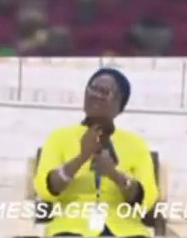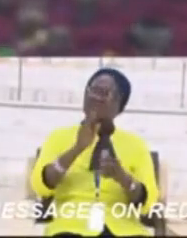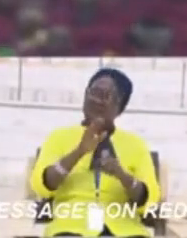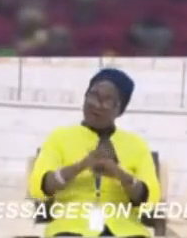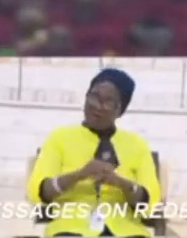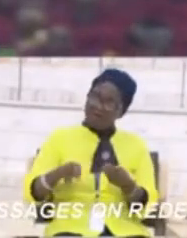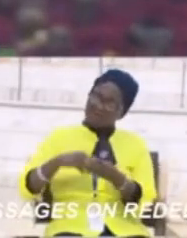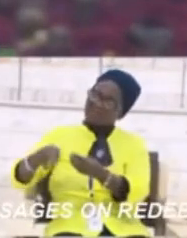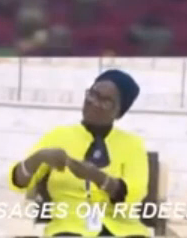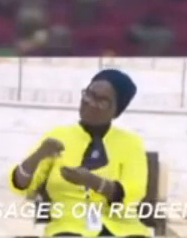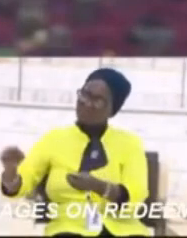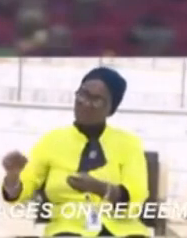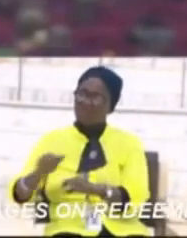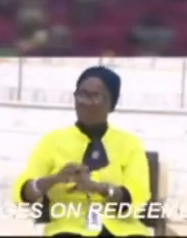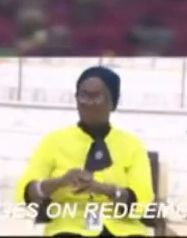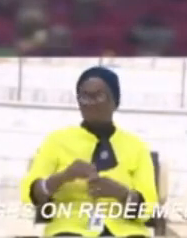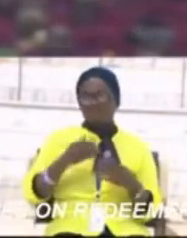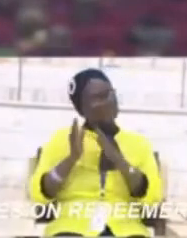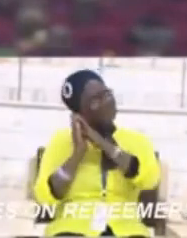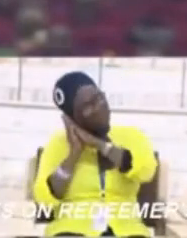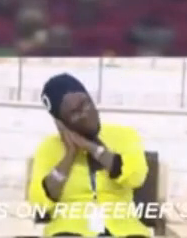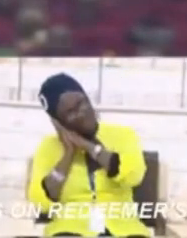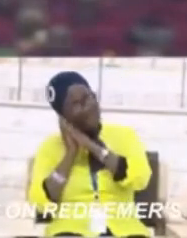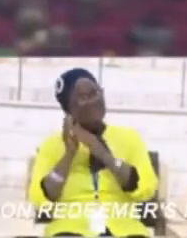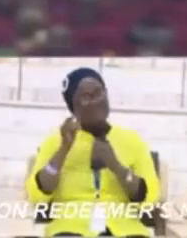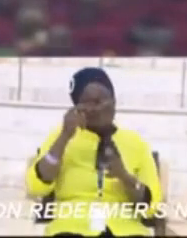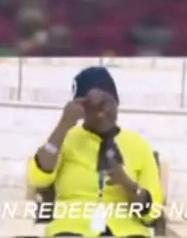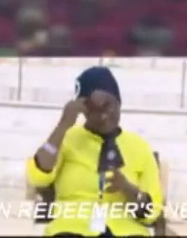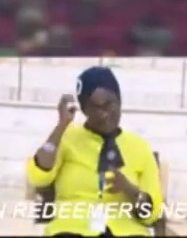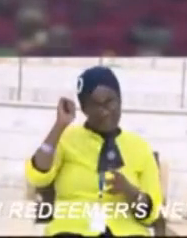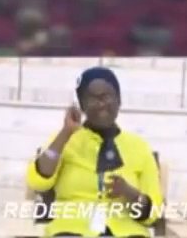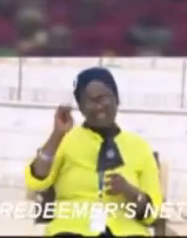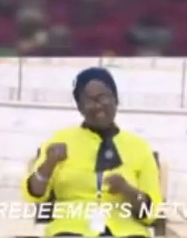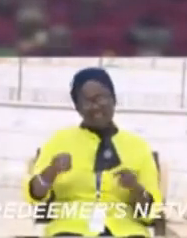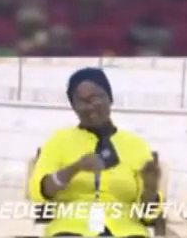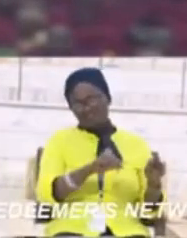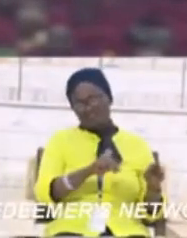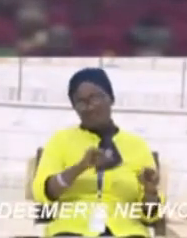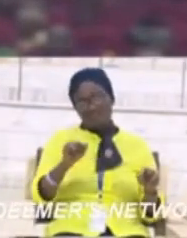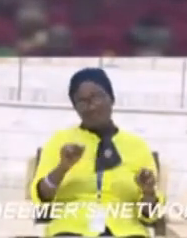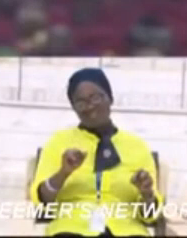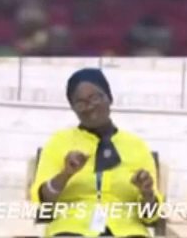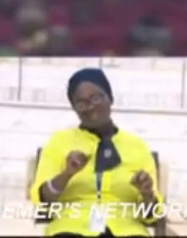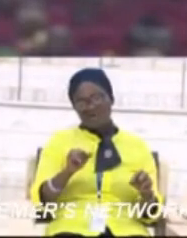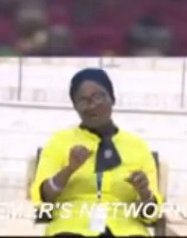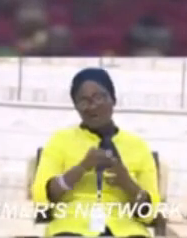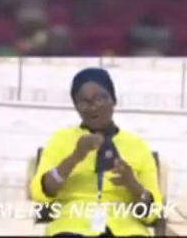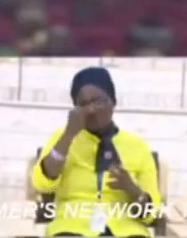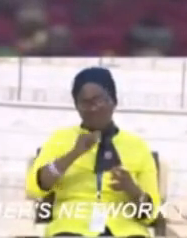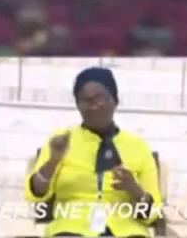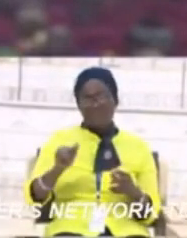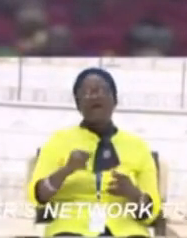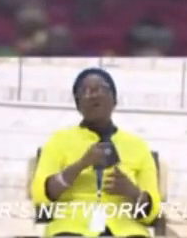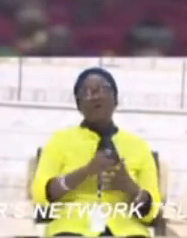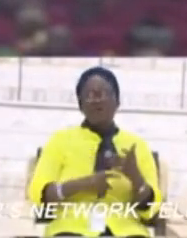He thinks he's moving, but he's still on his bed. What does sleep mean? It